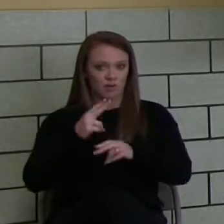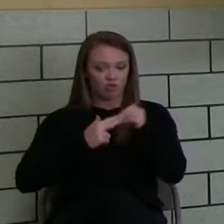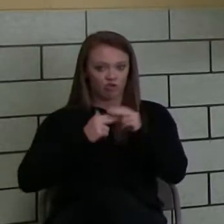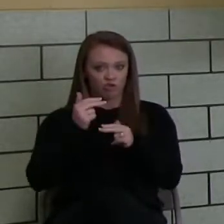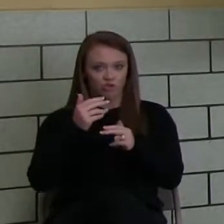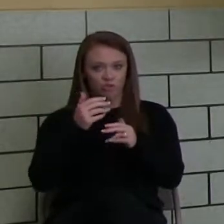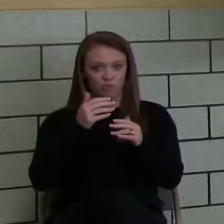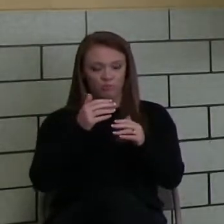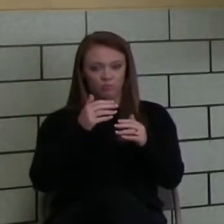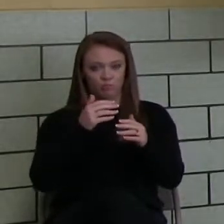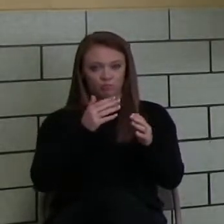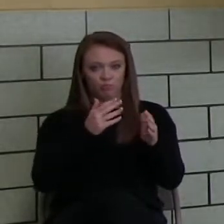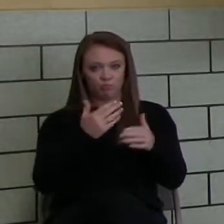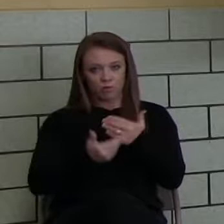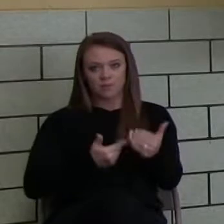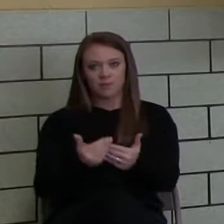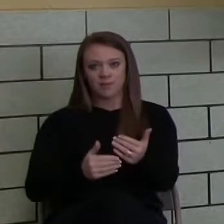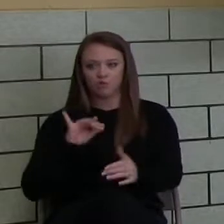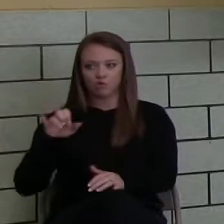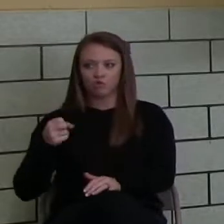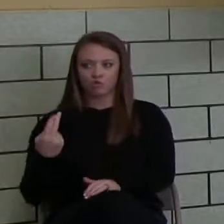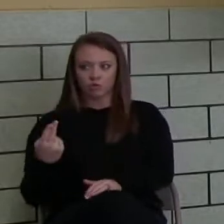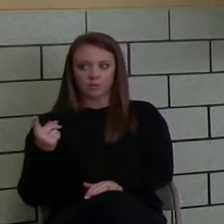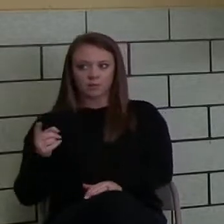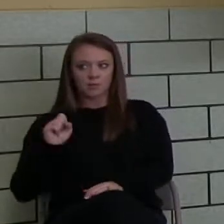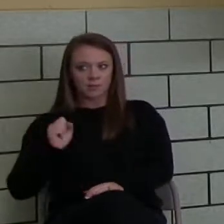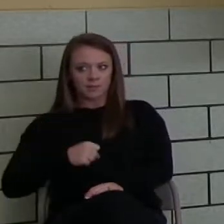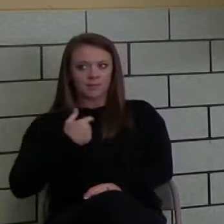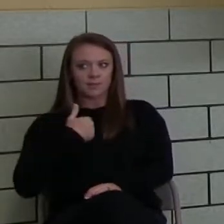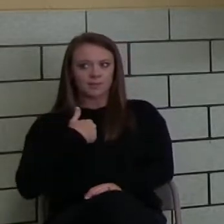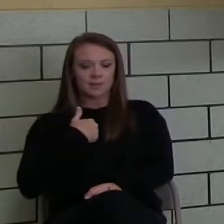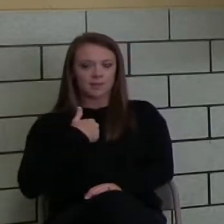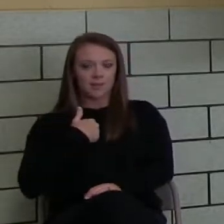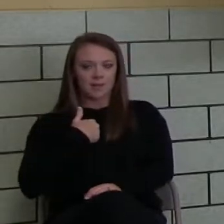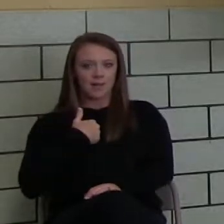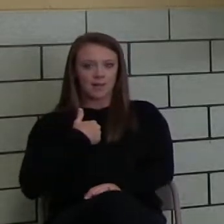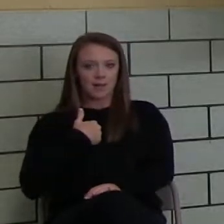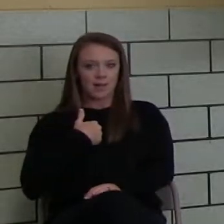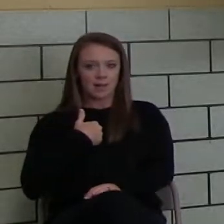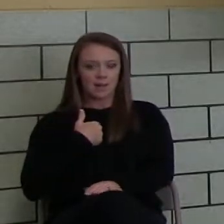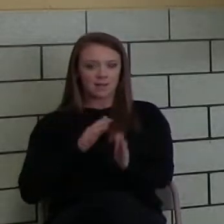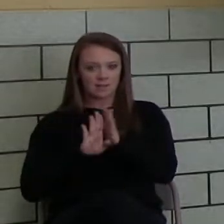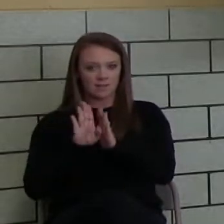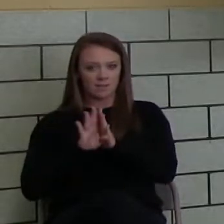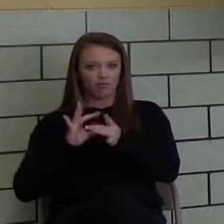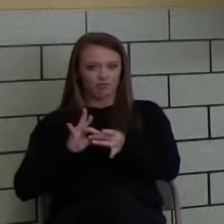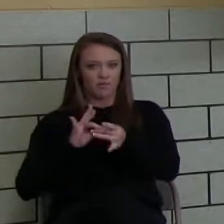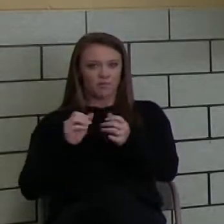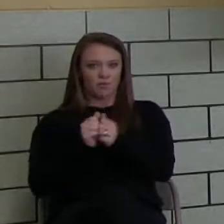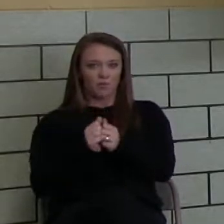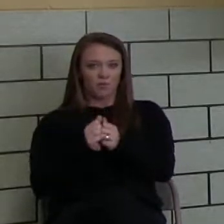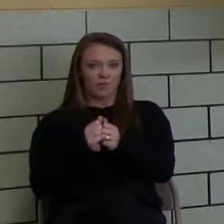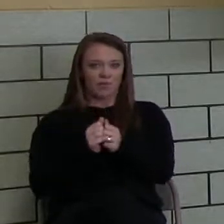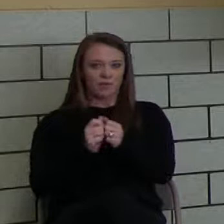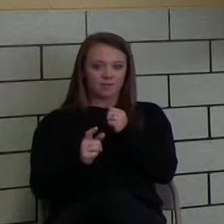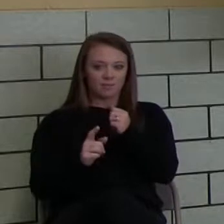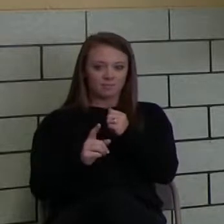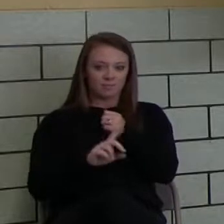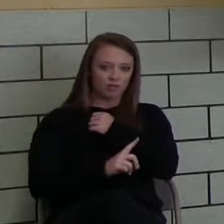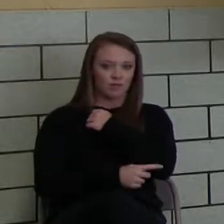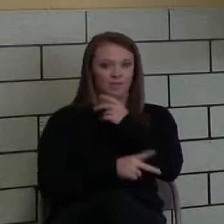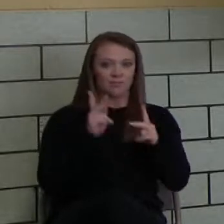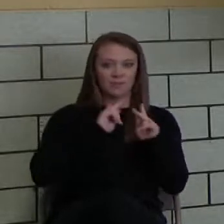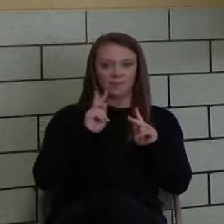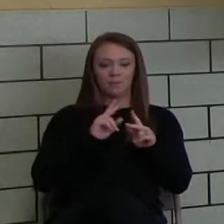build some relationships with the downtown folks, and we come up with some kind of solution. But you're right, during construction, we're not gonna be able to do that. They're not gonna be able to access the